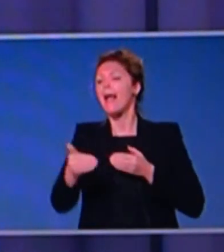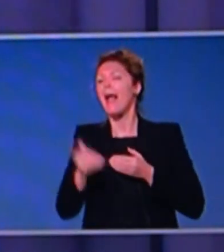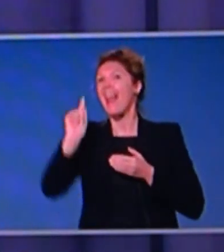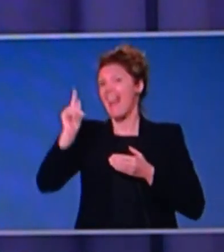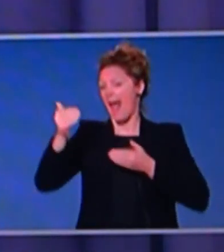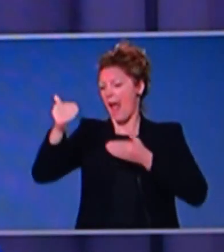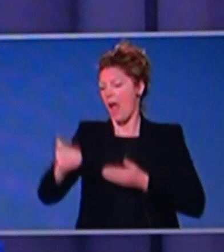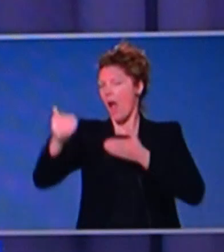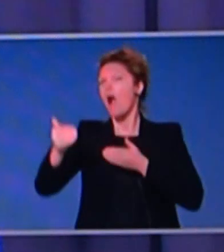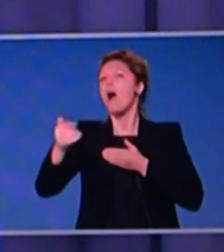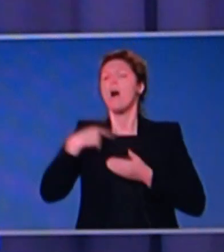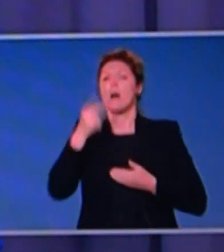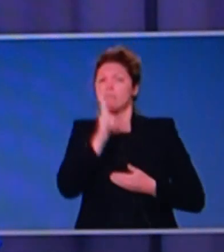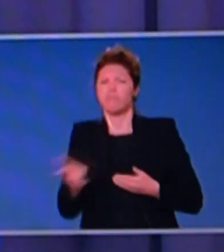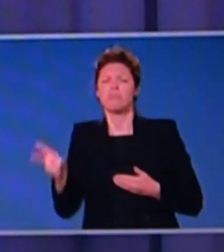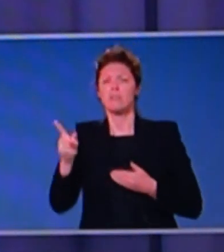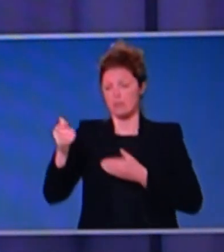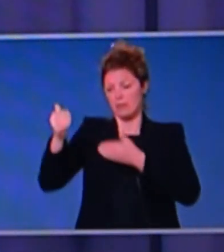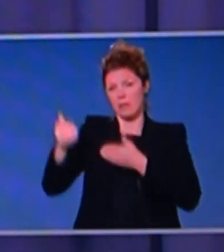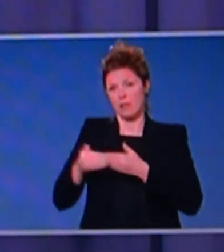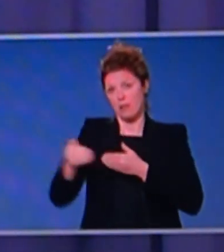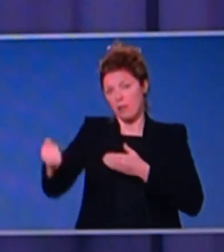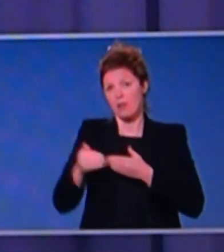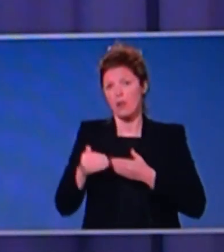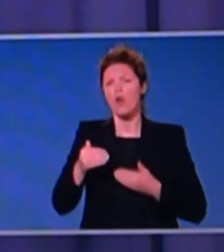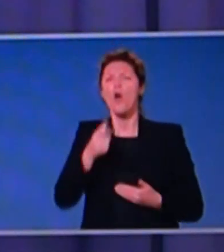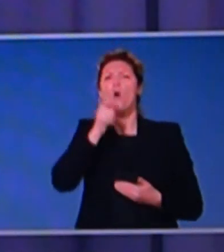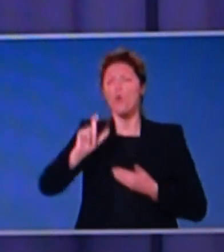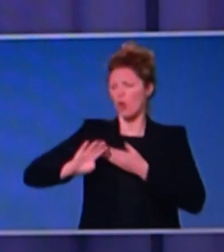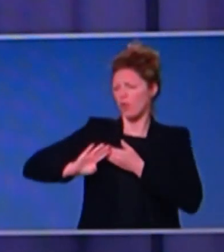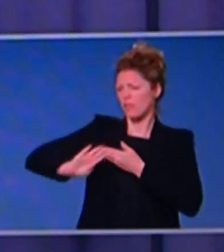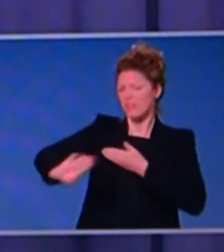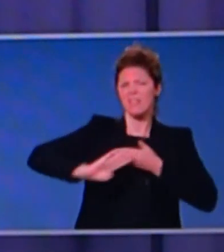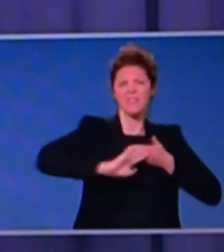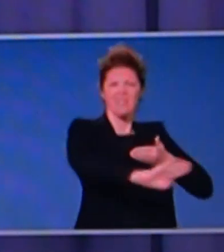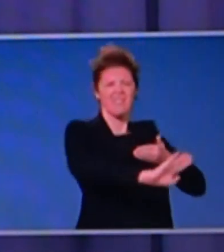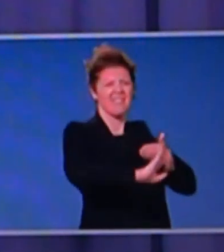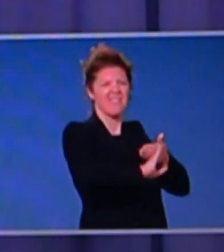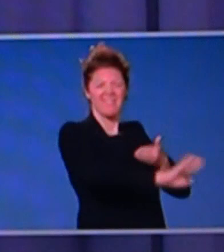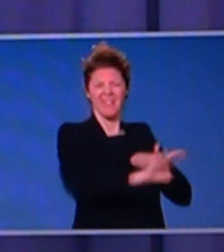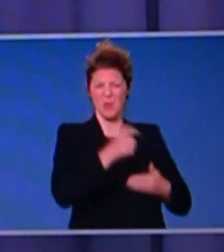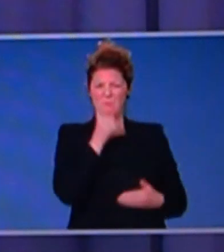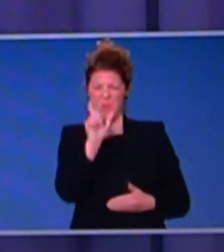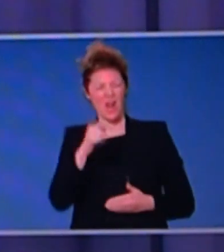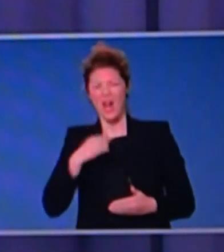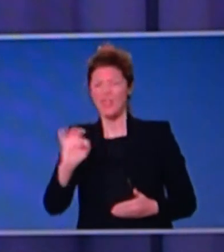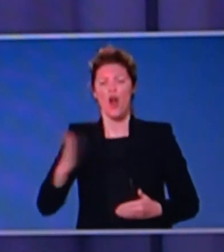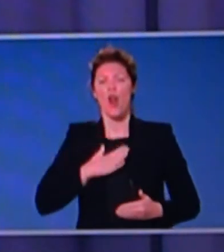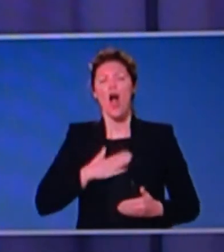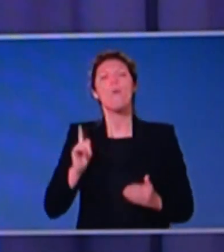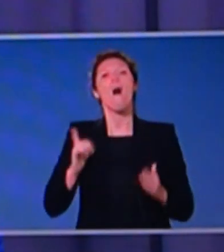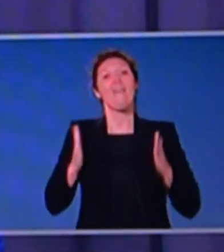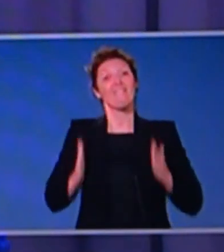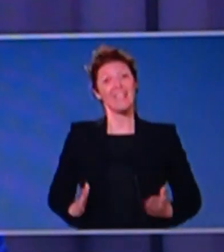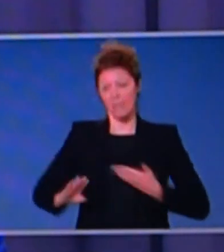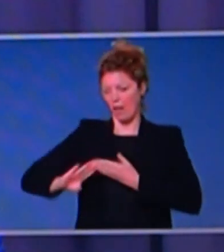and you'll hear me say this frequently, I do not use the word social distancing. I have an anathema to it. I use the word physical distancing